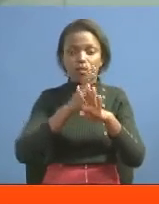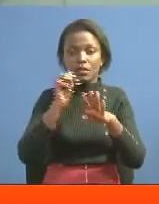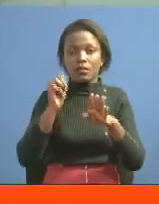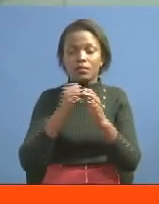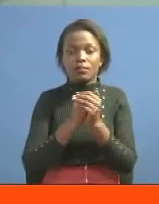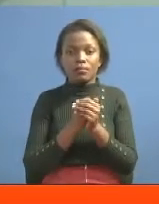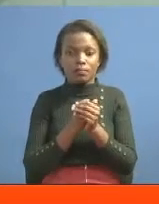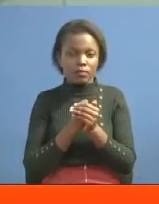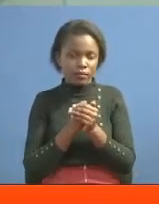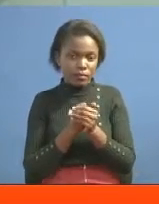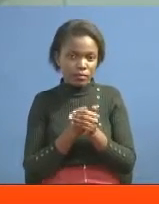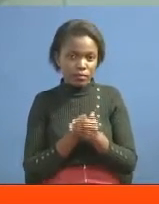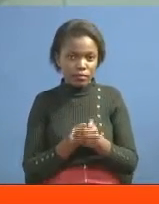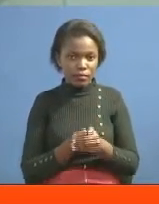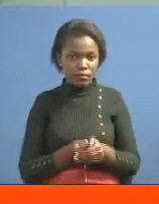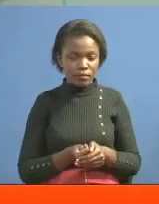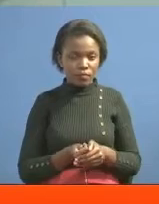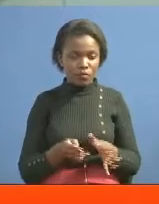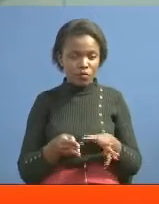to channel some of these